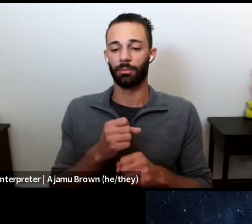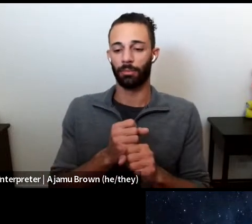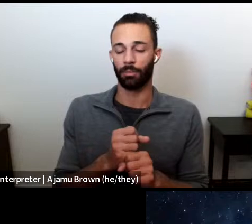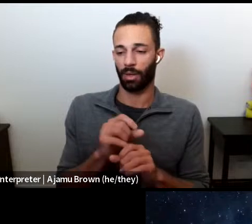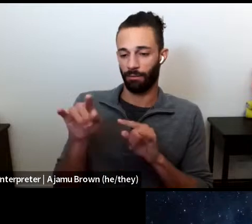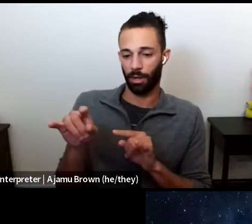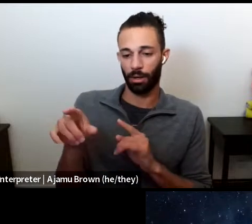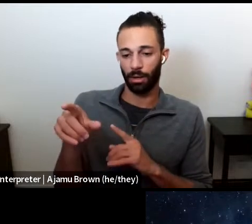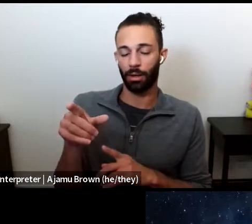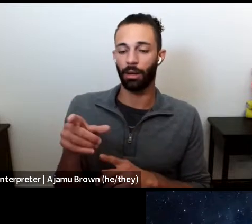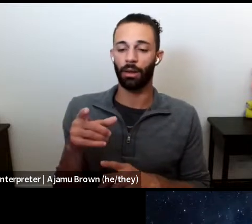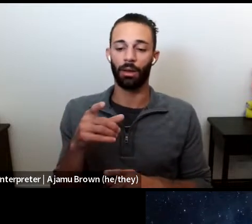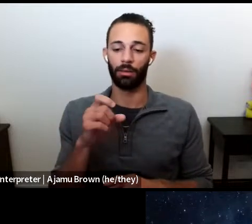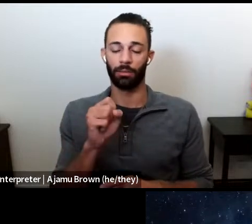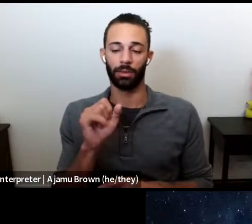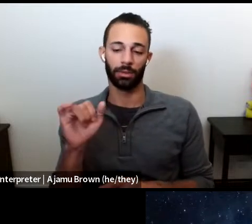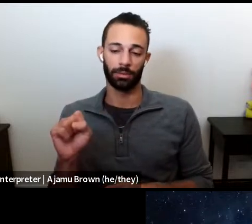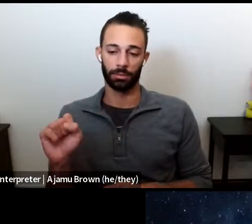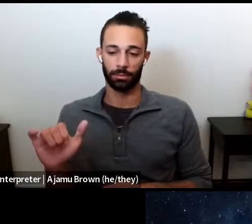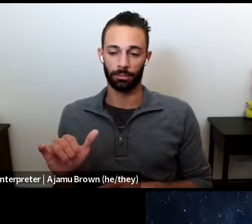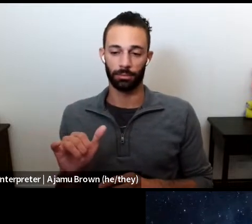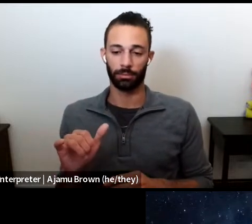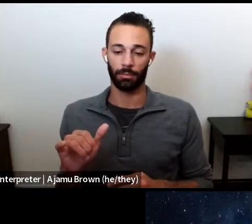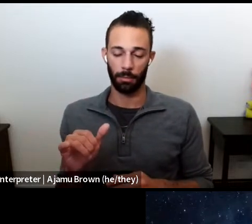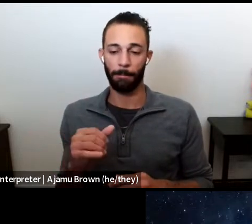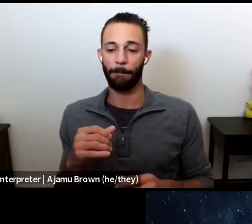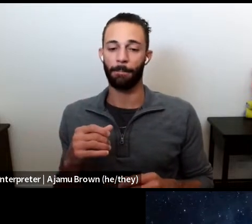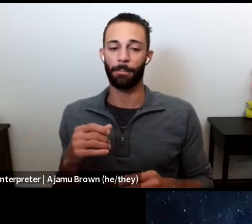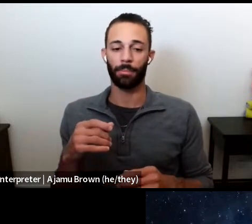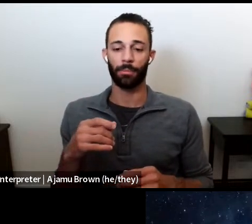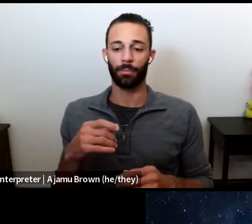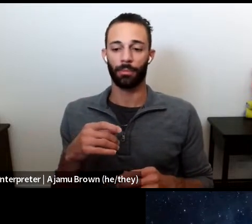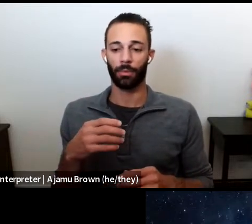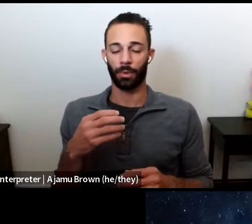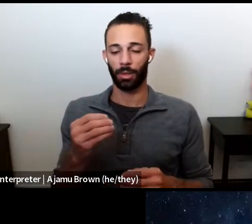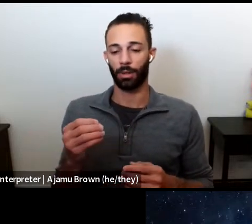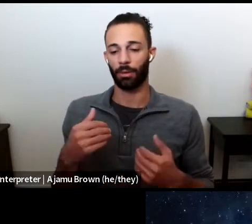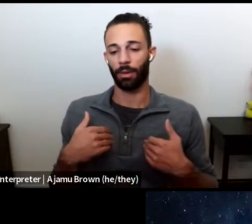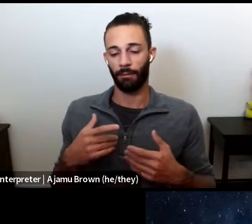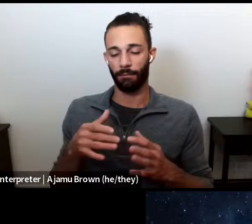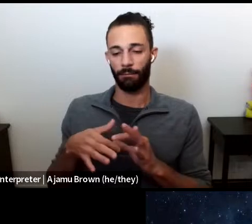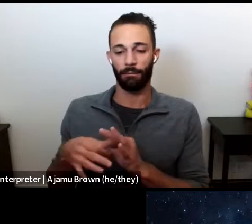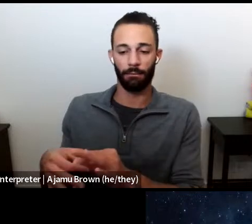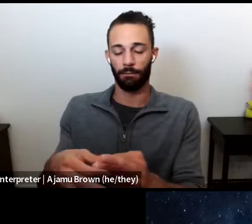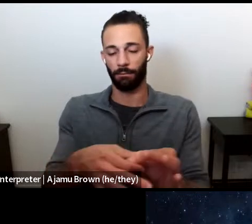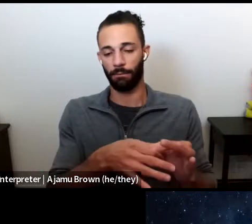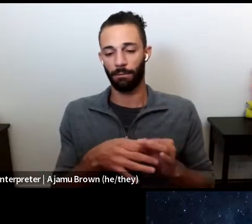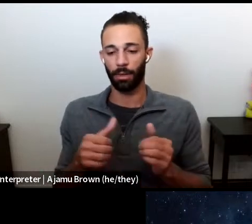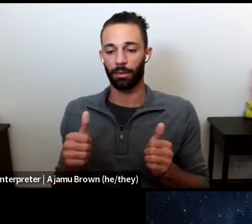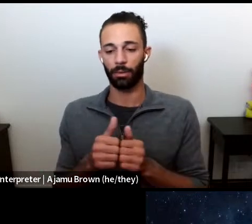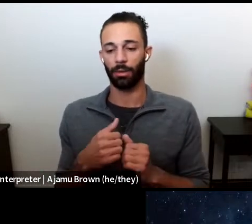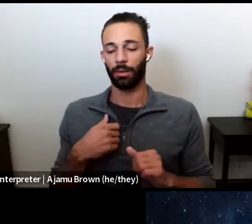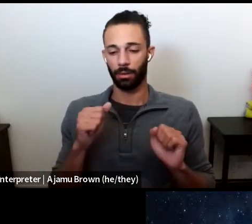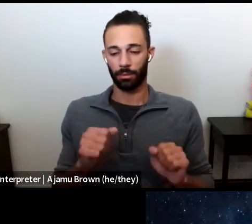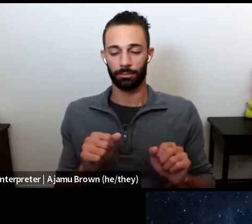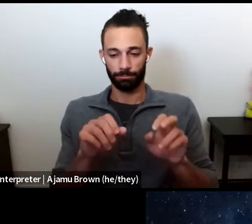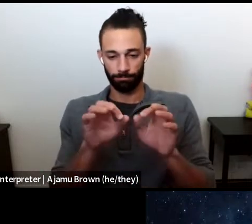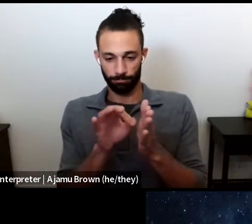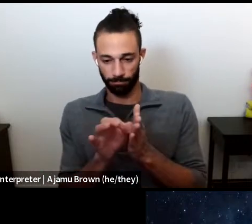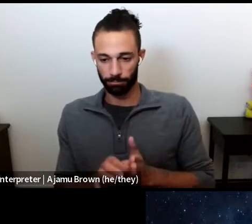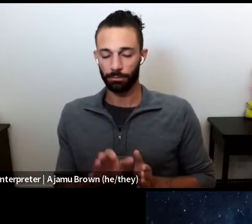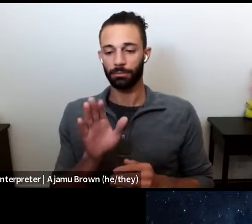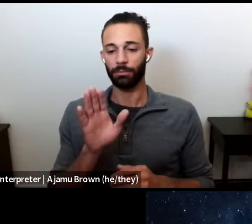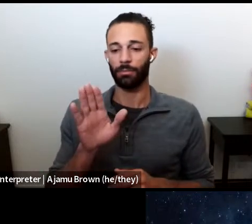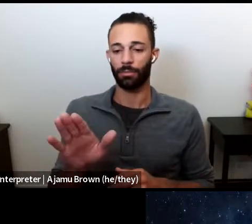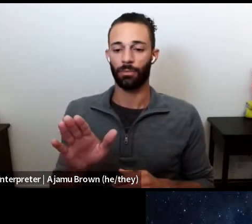a C a difference tying us together. I can quantize your minute enmeshments in them systems